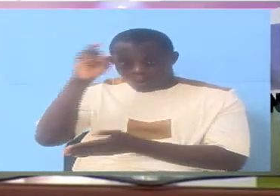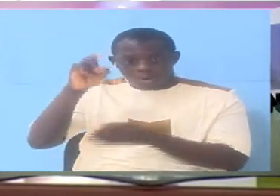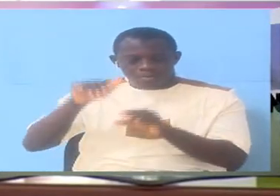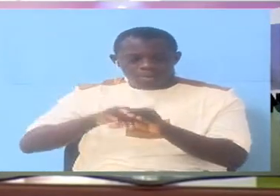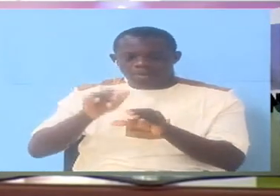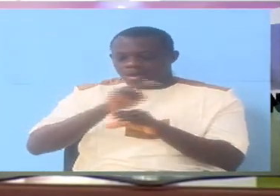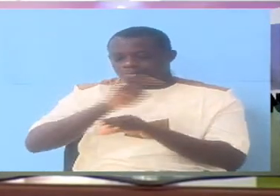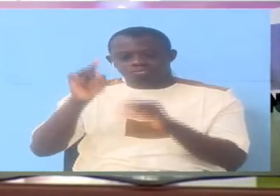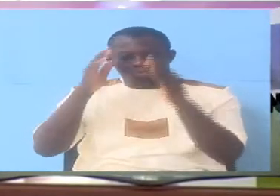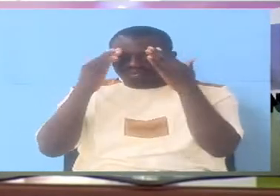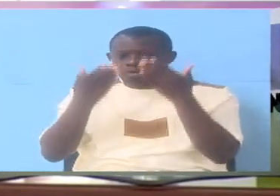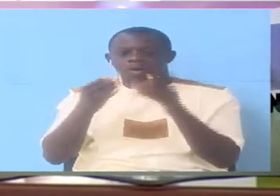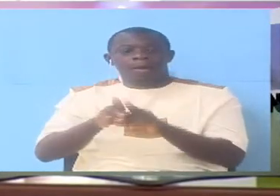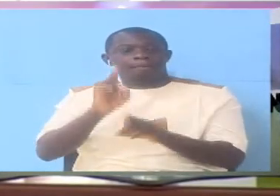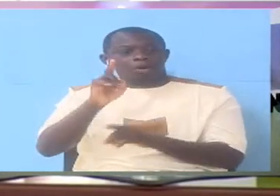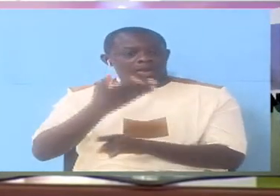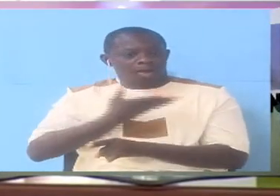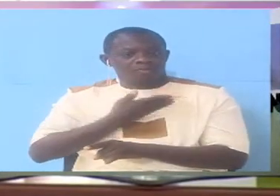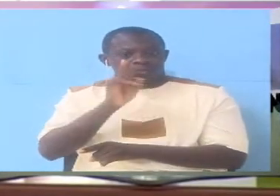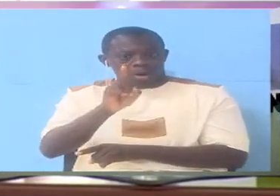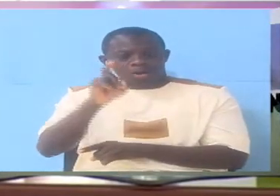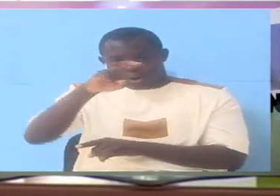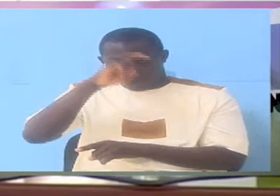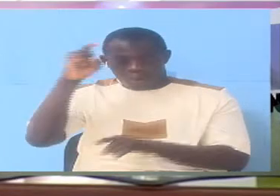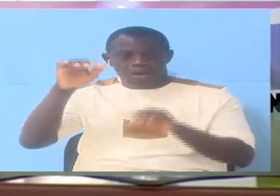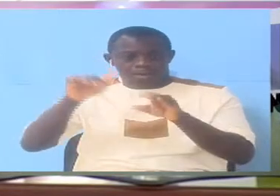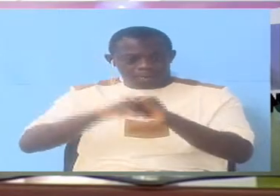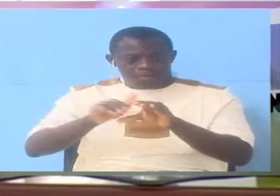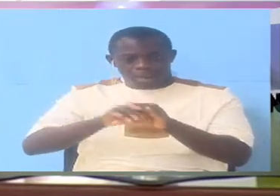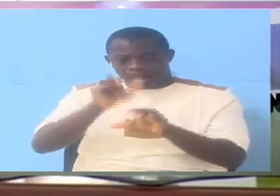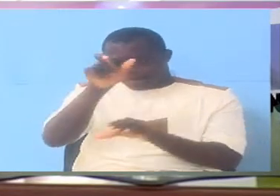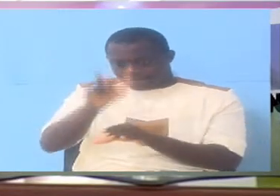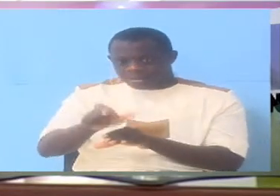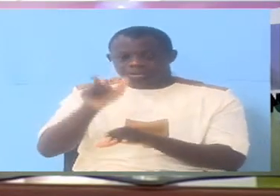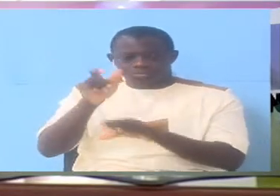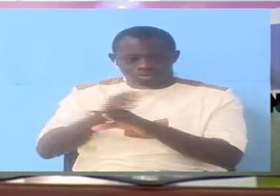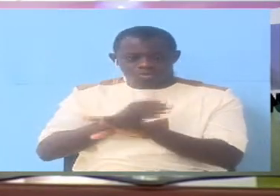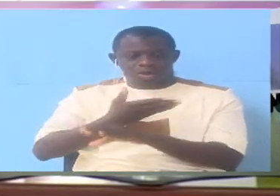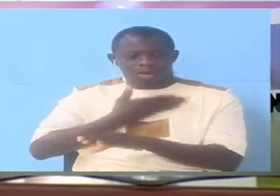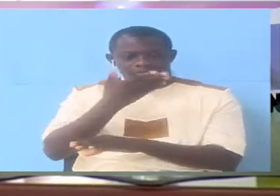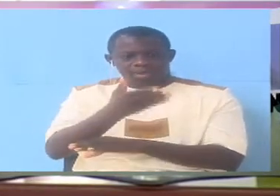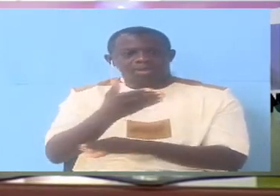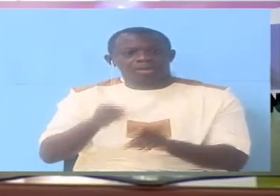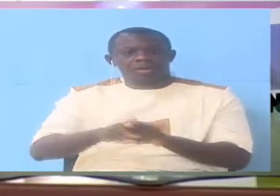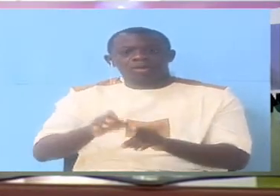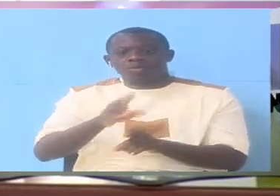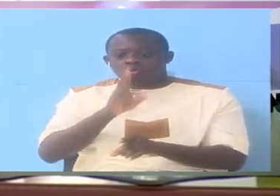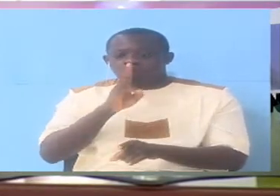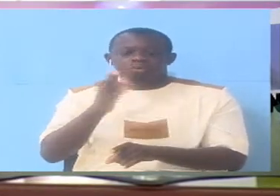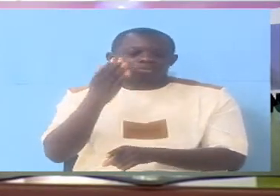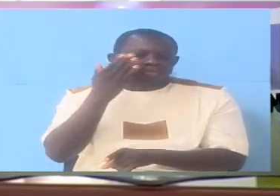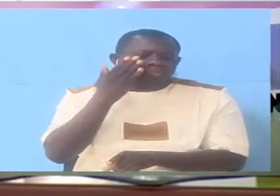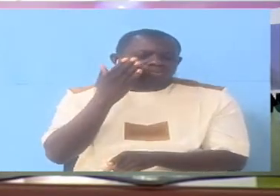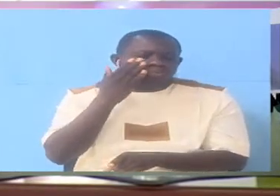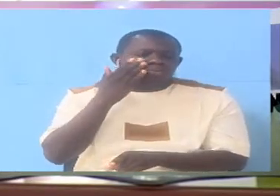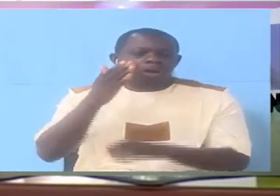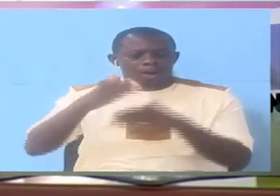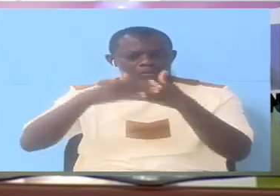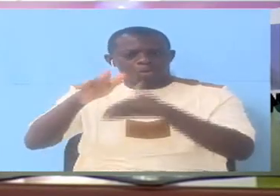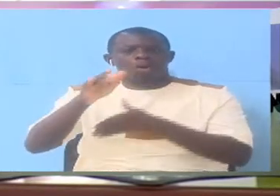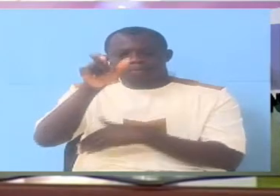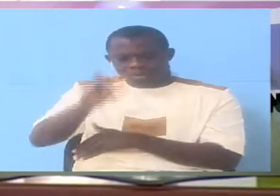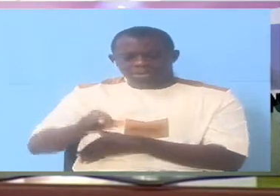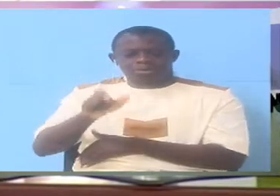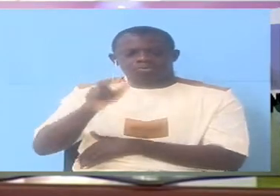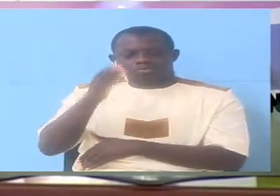there is this agent or operative waaye am na ñi ñoo ndaw yoo xam ne ñu ngi faa liggéey. that is very familiar. kii moom xàmmee naa ko bu